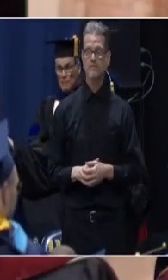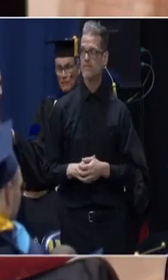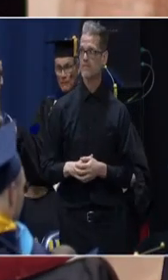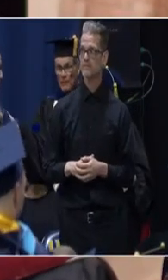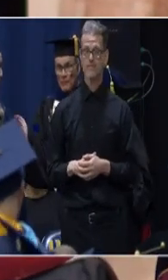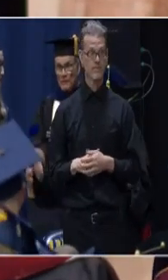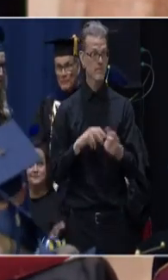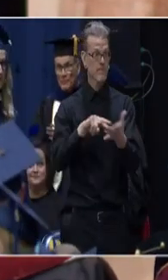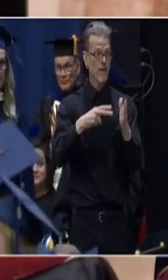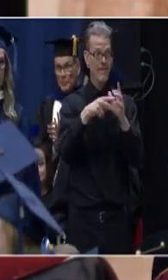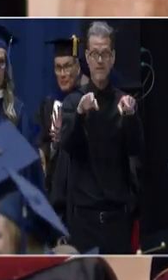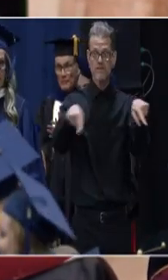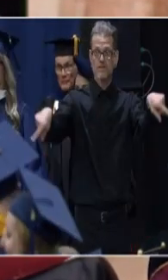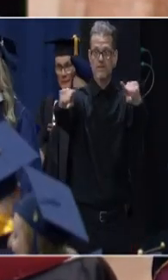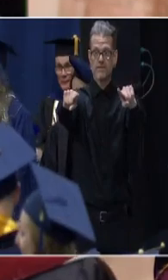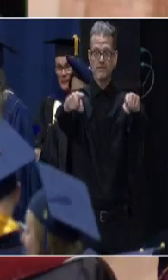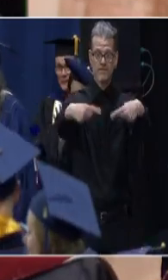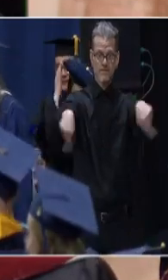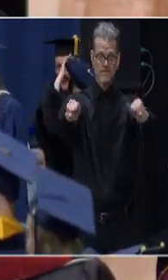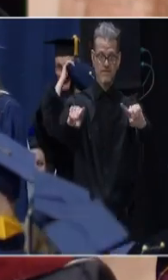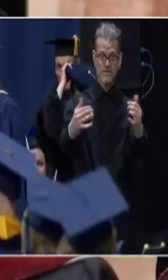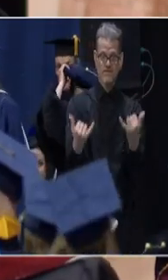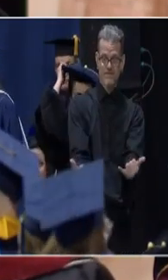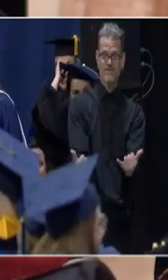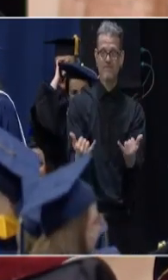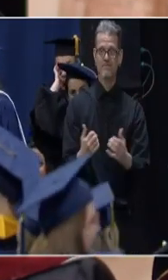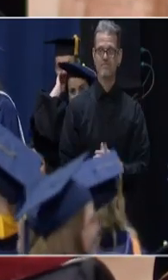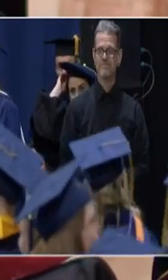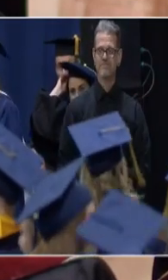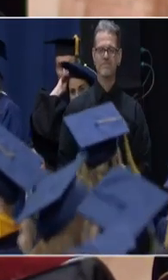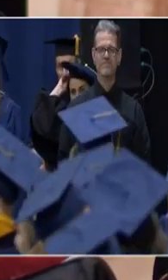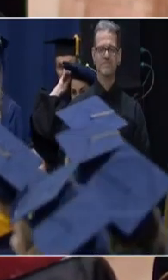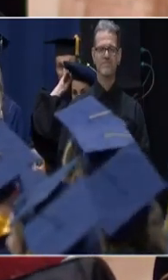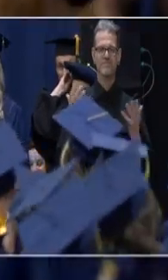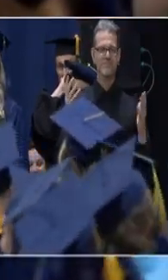That includes all graduates, by the way.